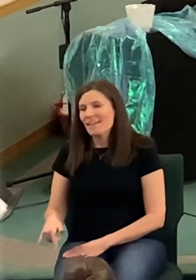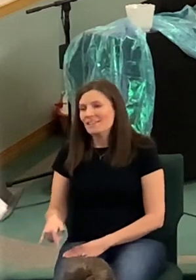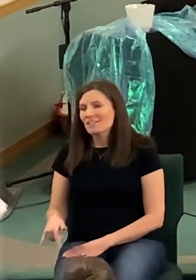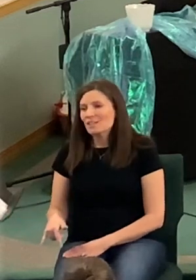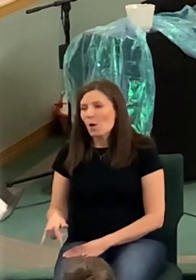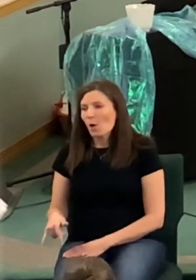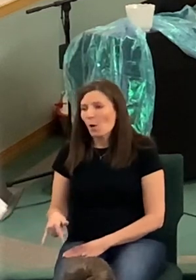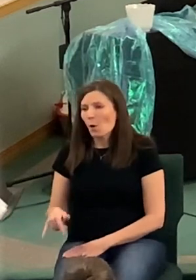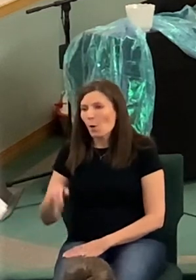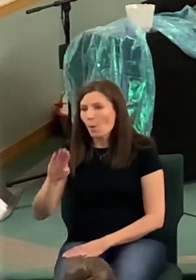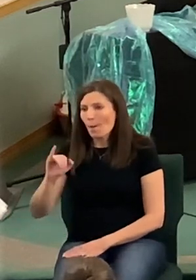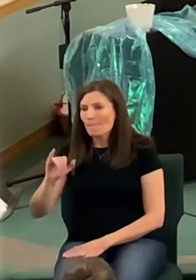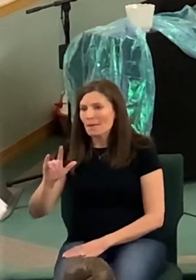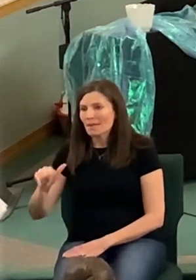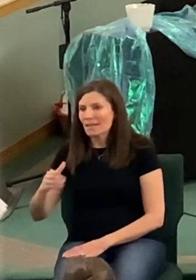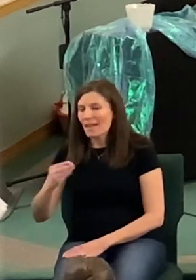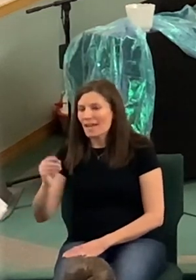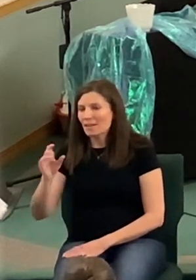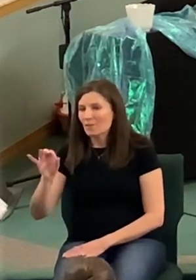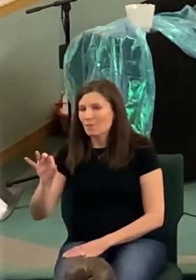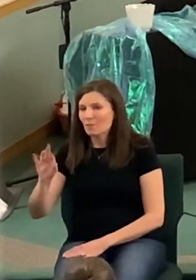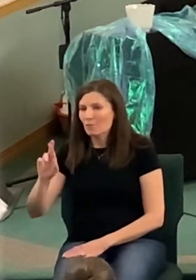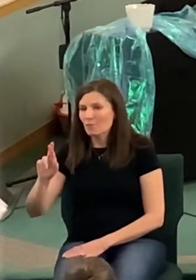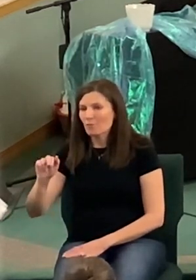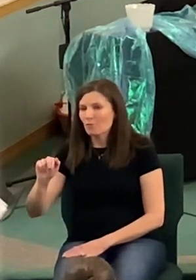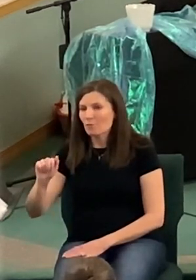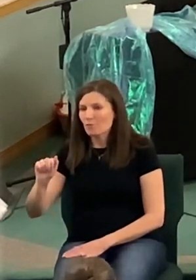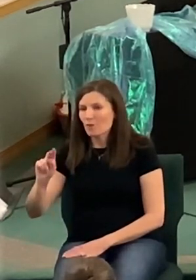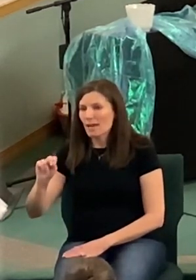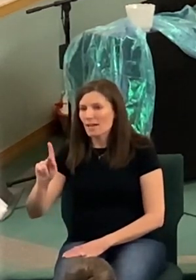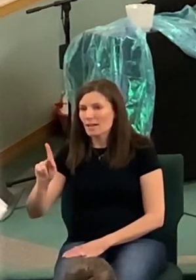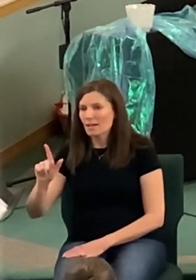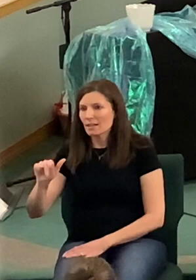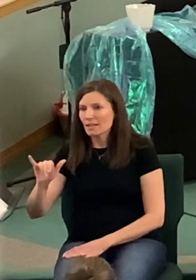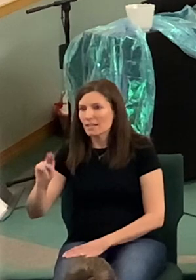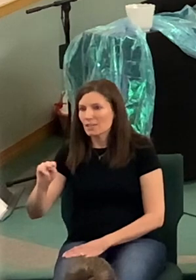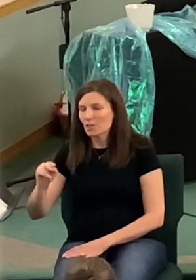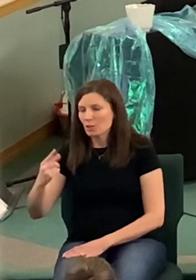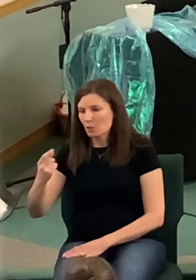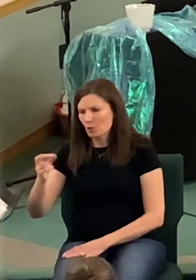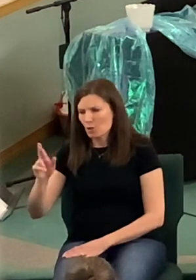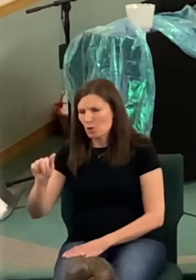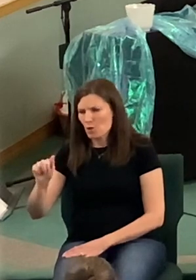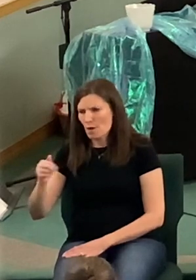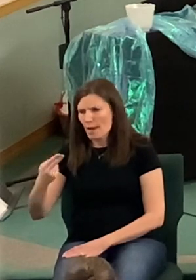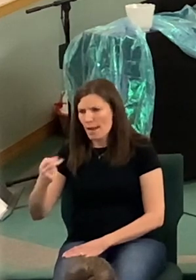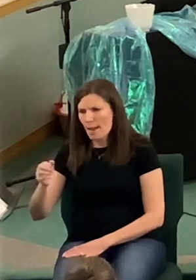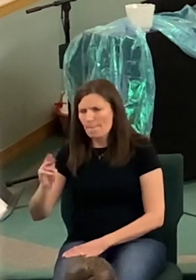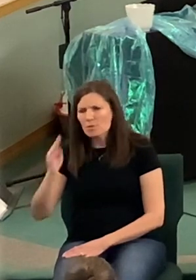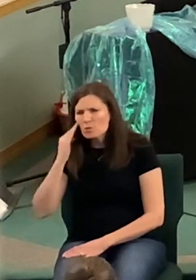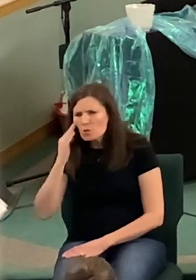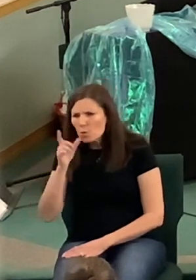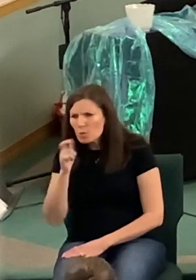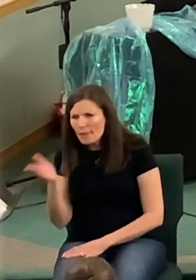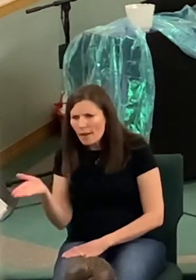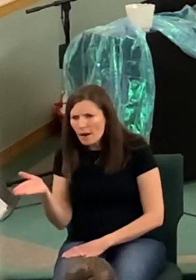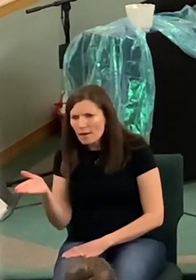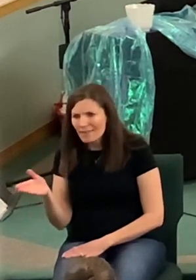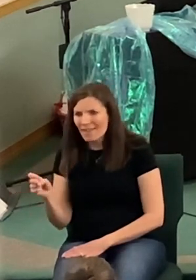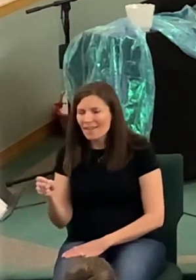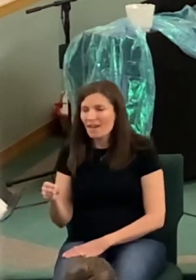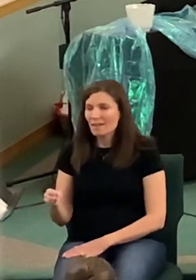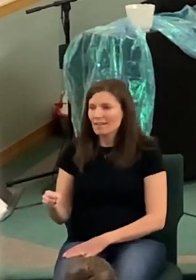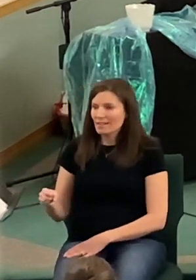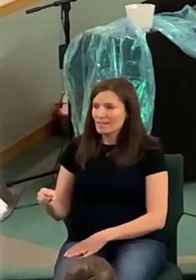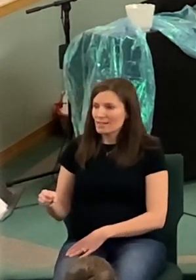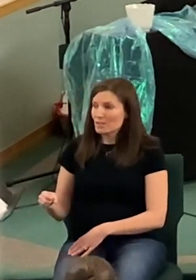Franklin Graham, Billy Graham's son? And Bono says as soon as he got in the car, Franklin Graham starts peppering him with